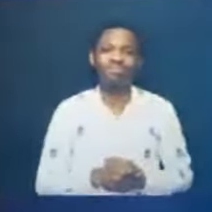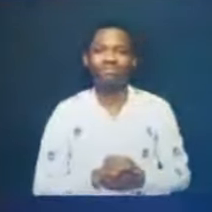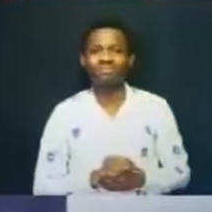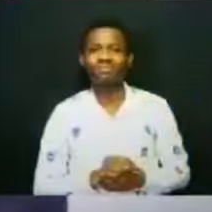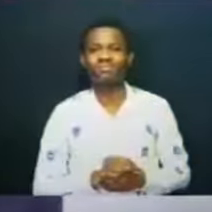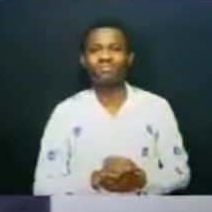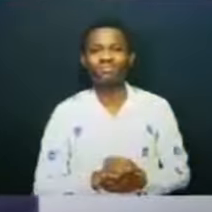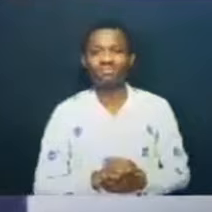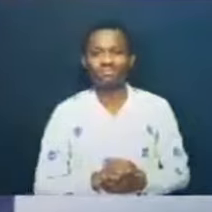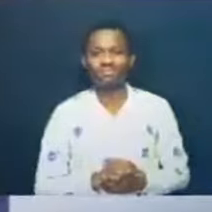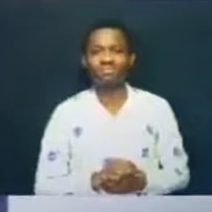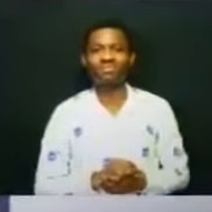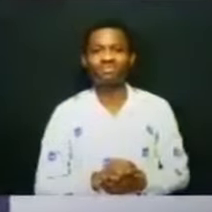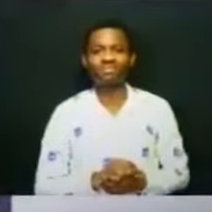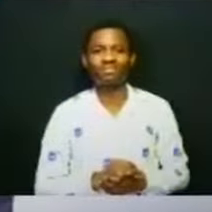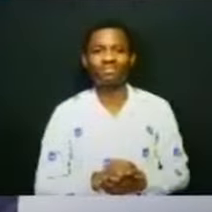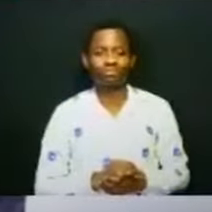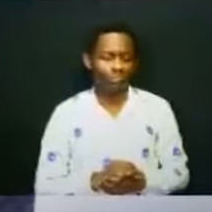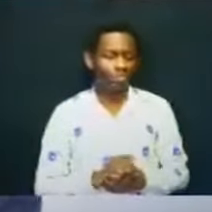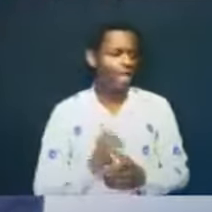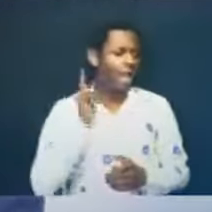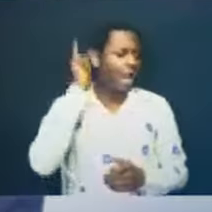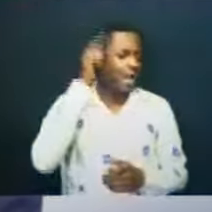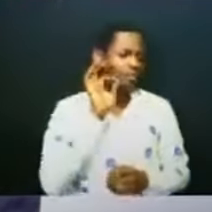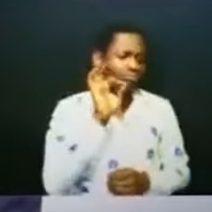When I get to where I have to open up this story.